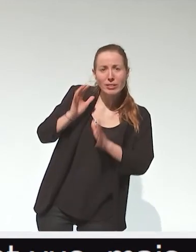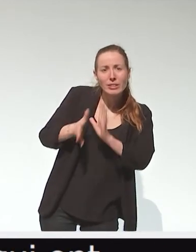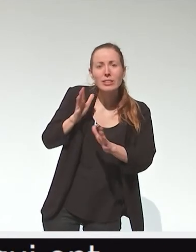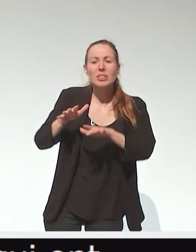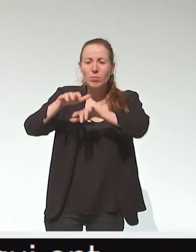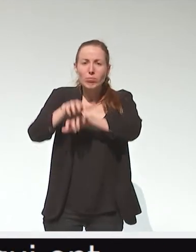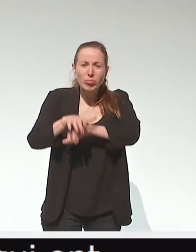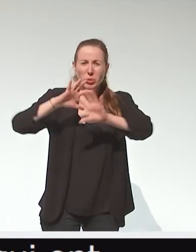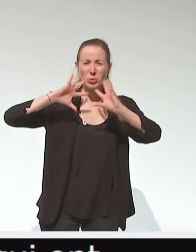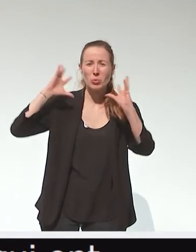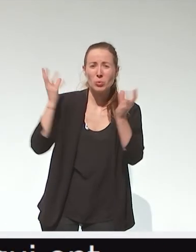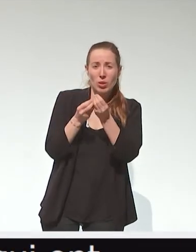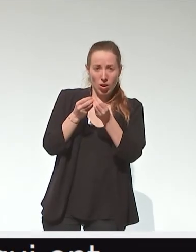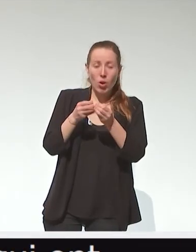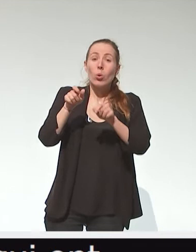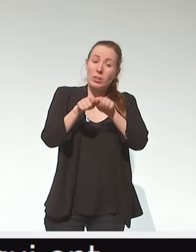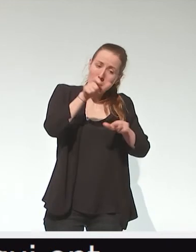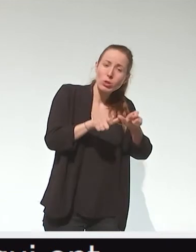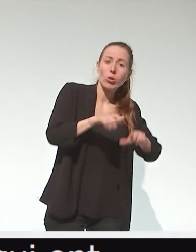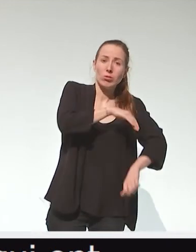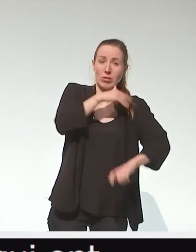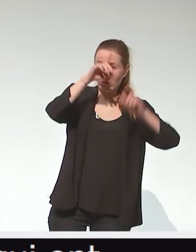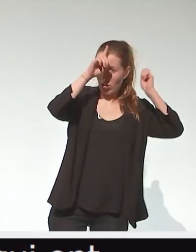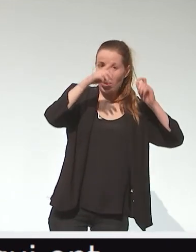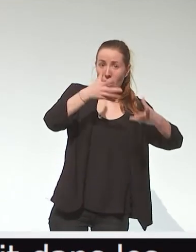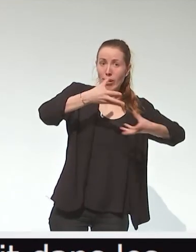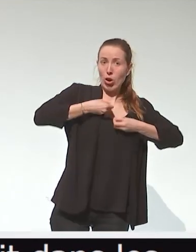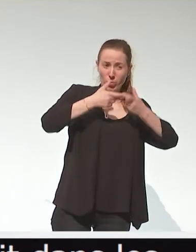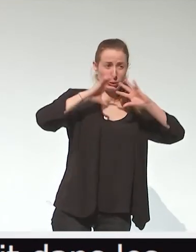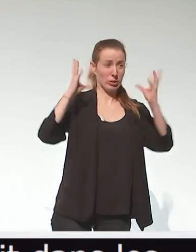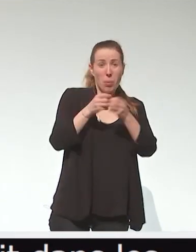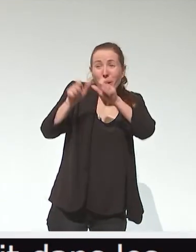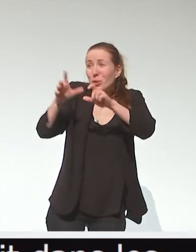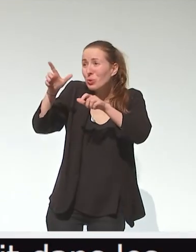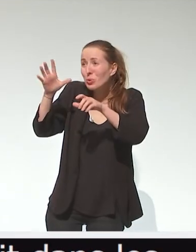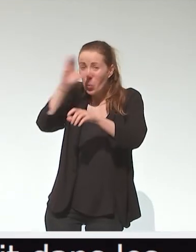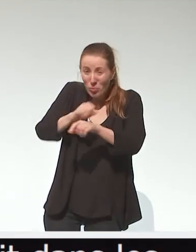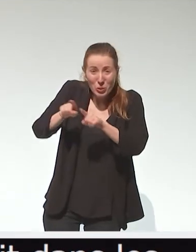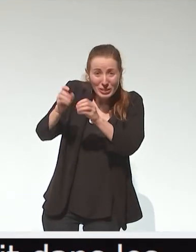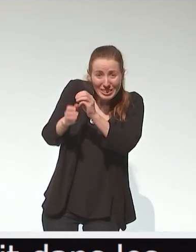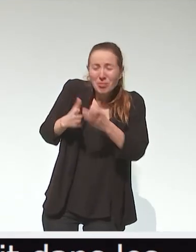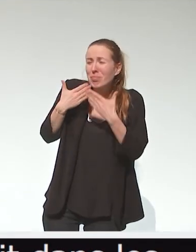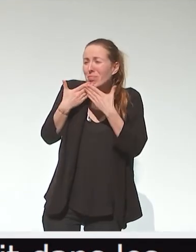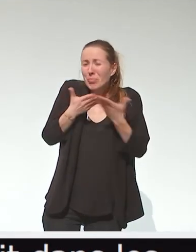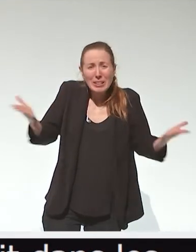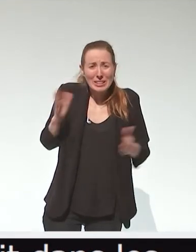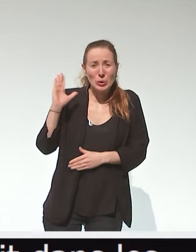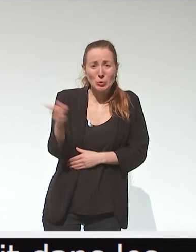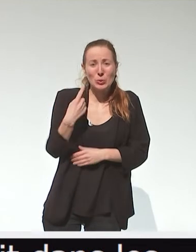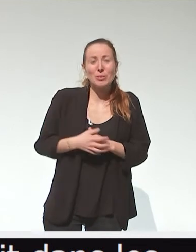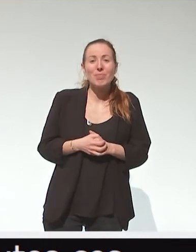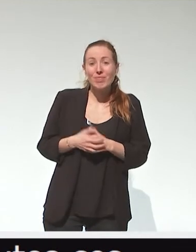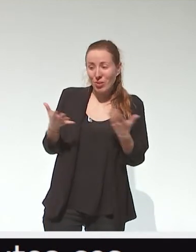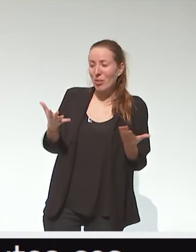also sign language and reporters. Thanks very much. And now we're